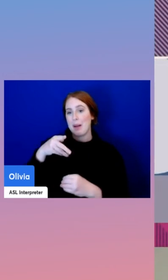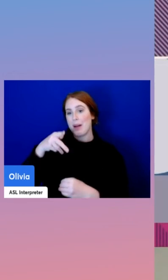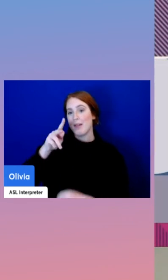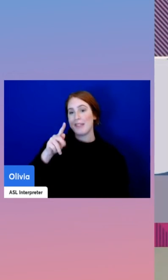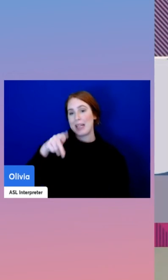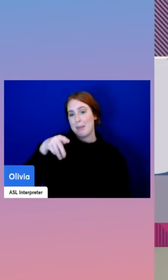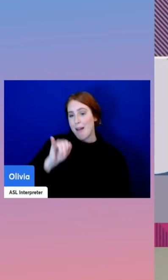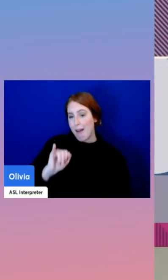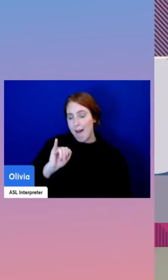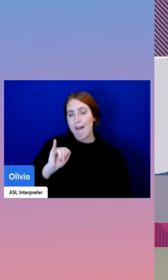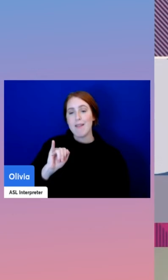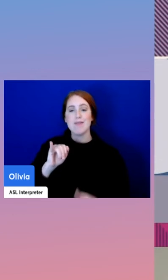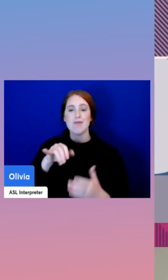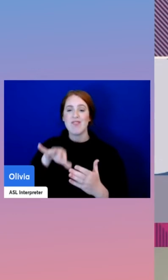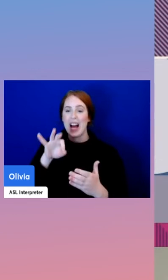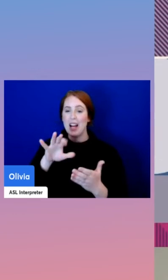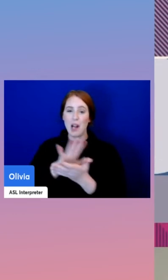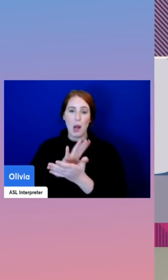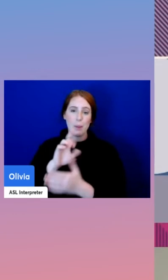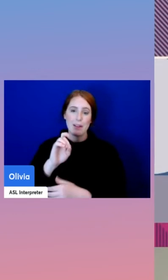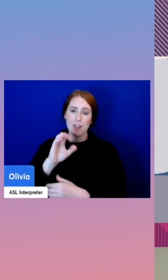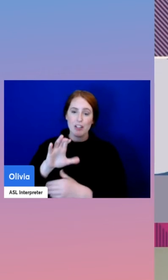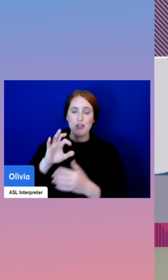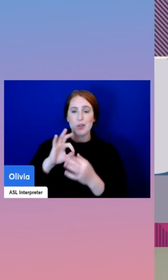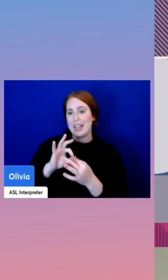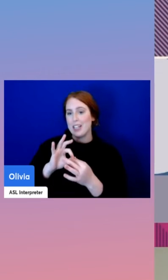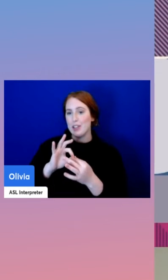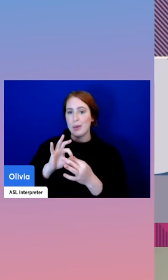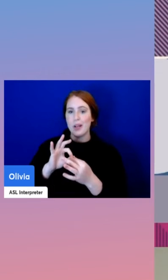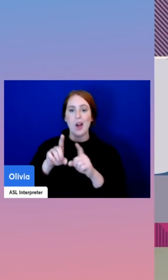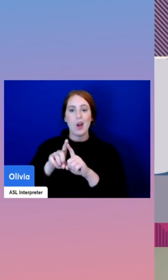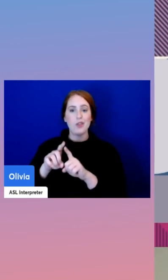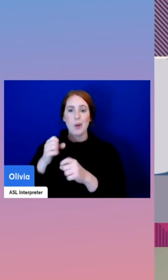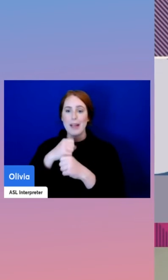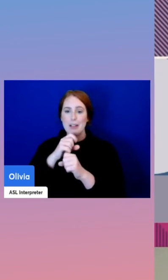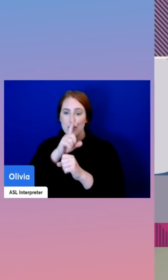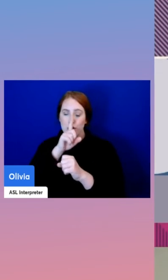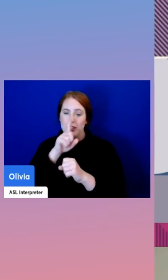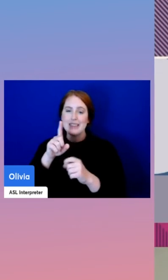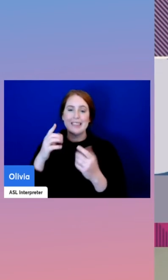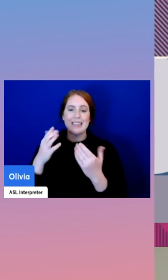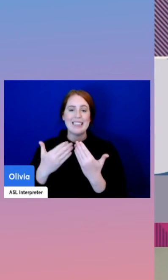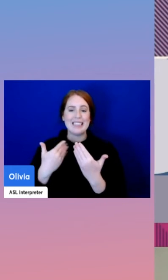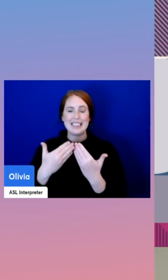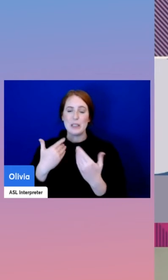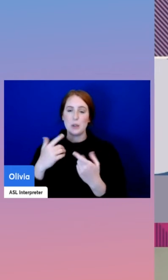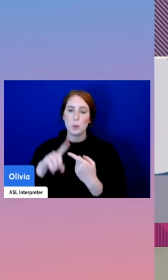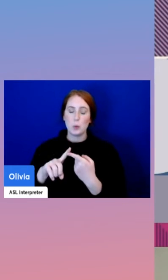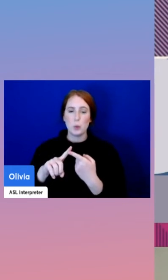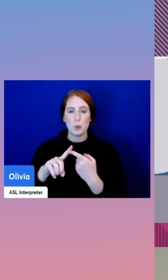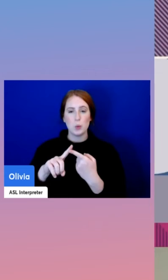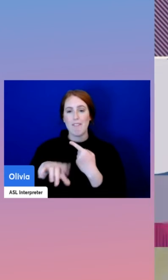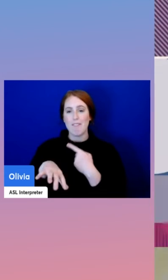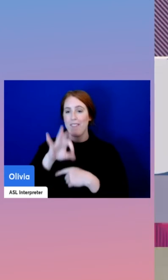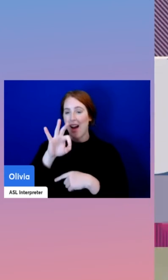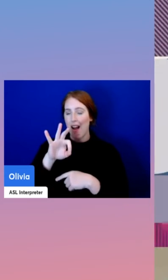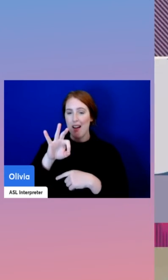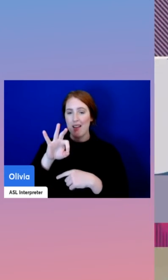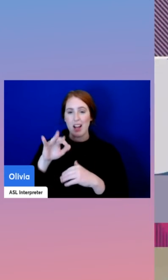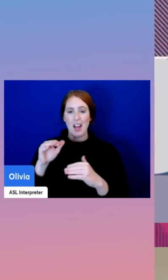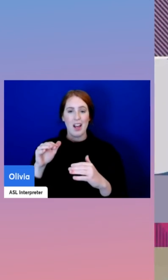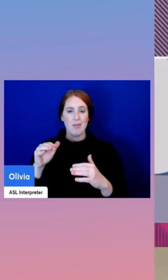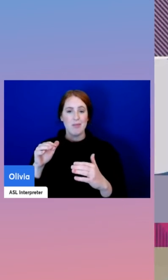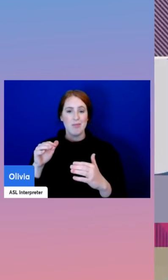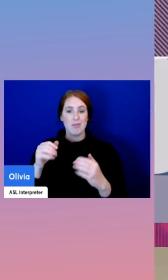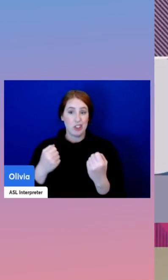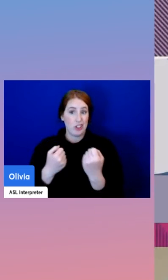it. And also, make sure it's easy to find and justify key decisions based